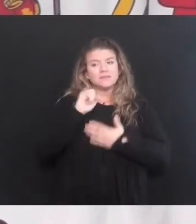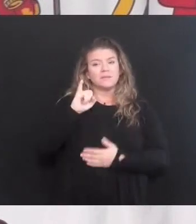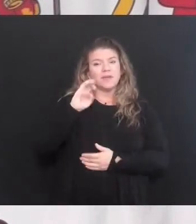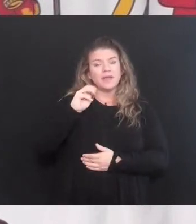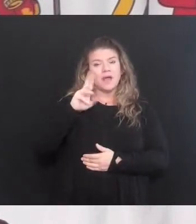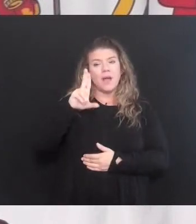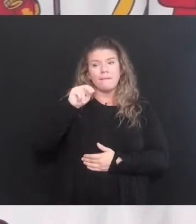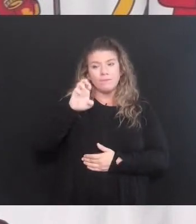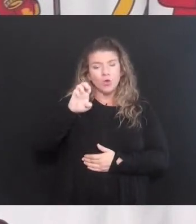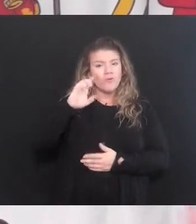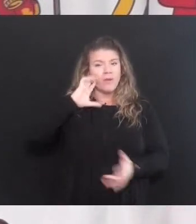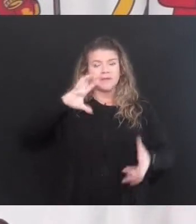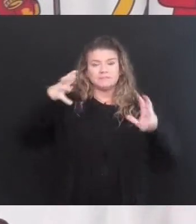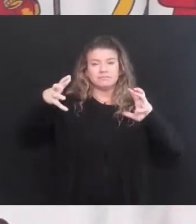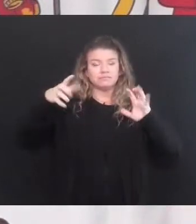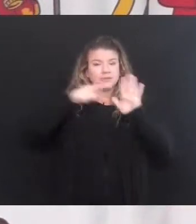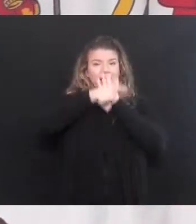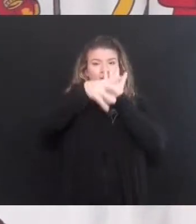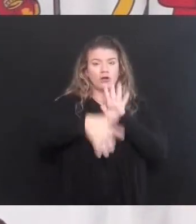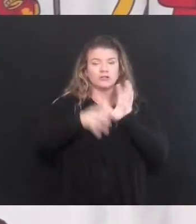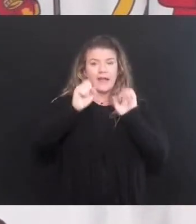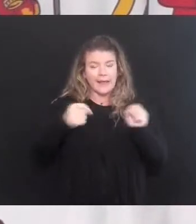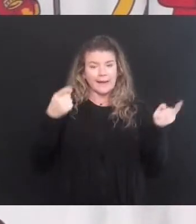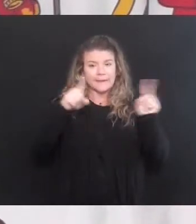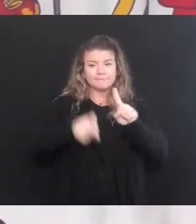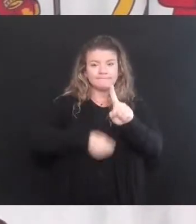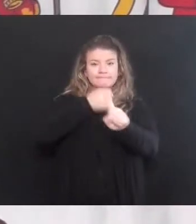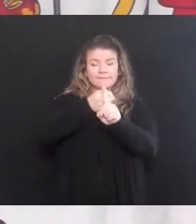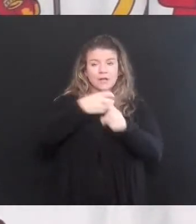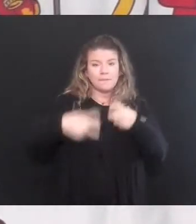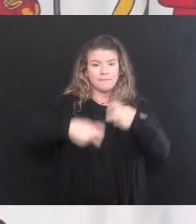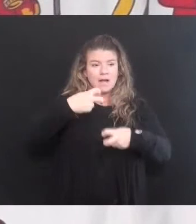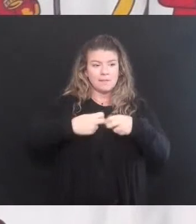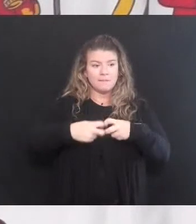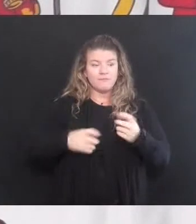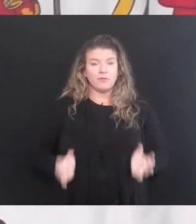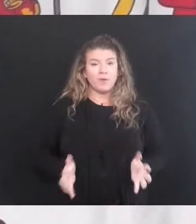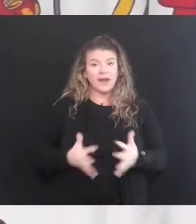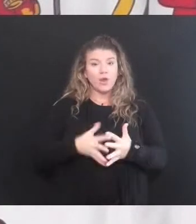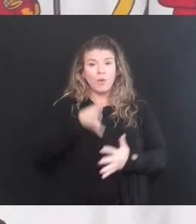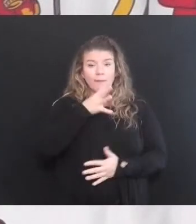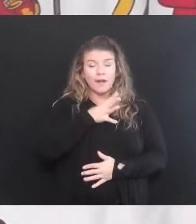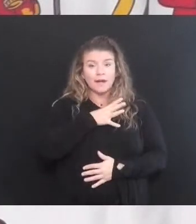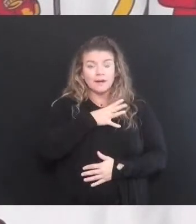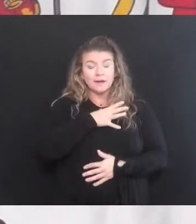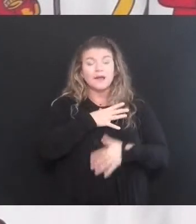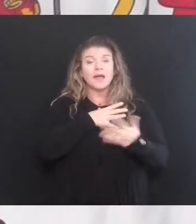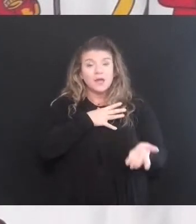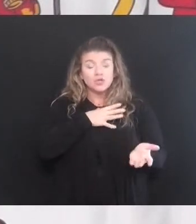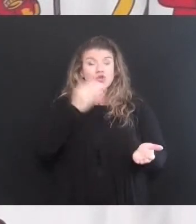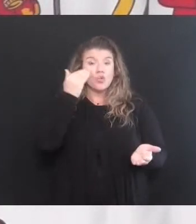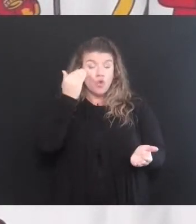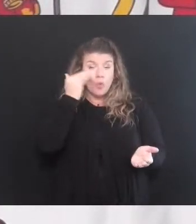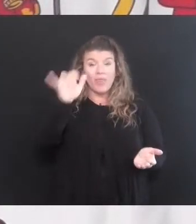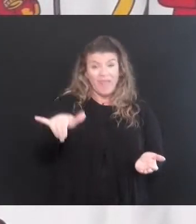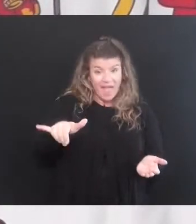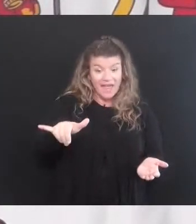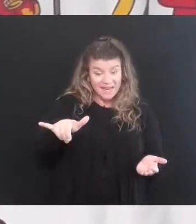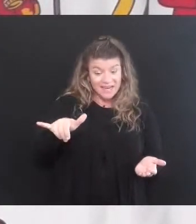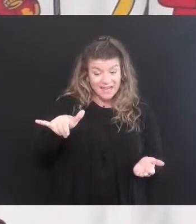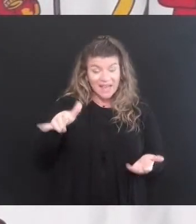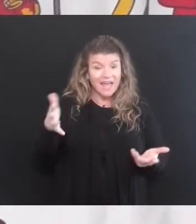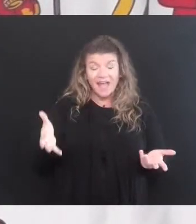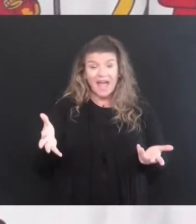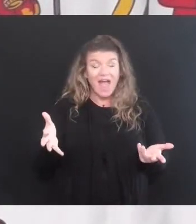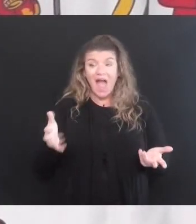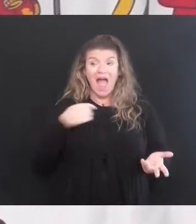killers that can cause all kinds of problems to the pregnant ladies. So in all of this, you know,